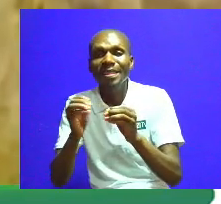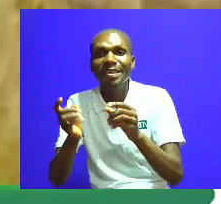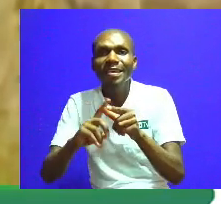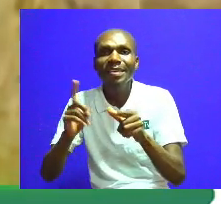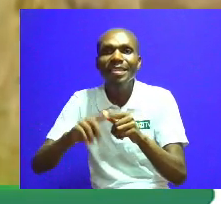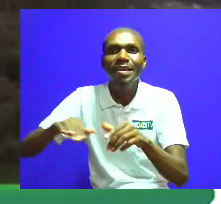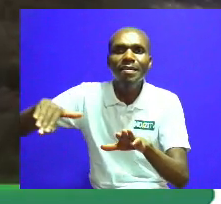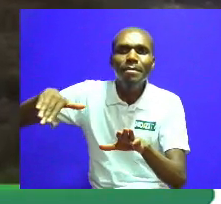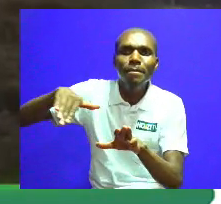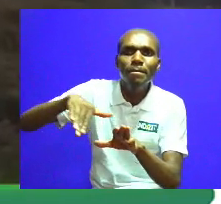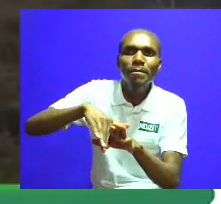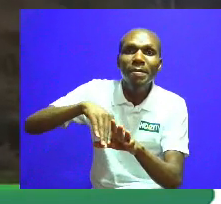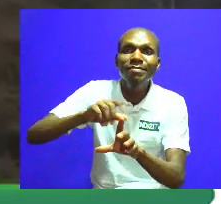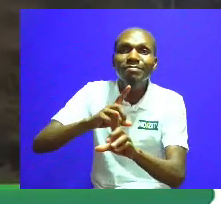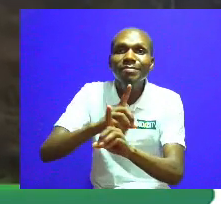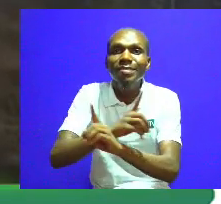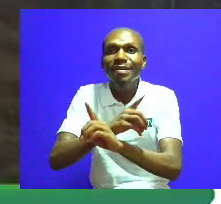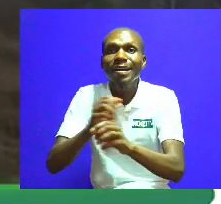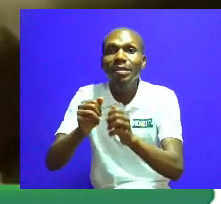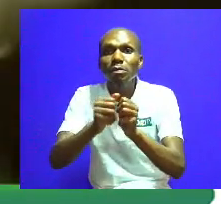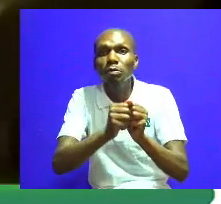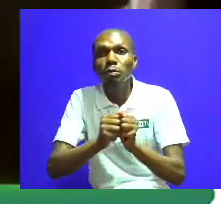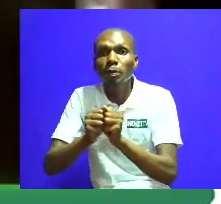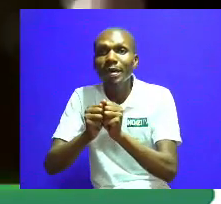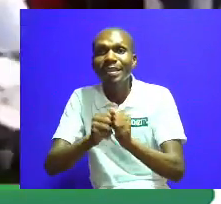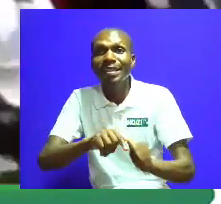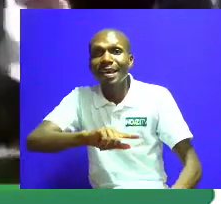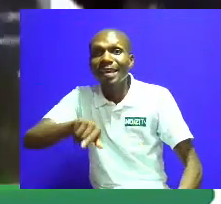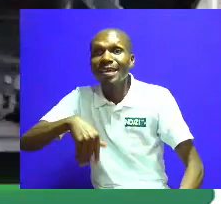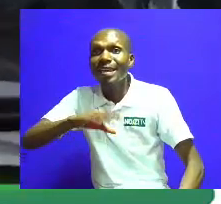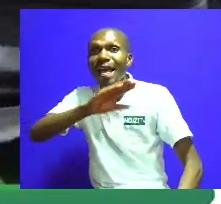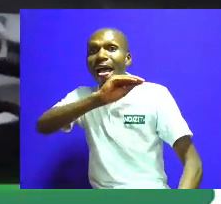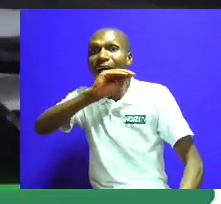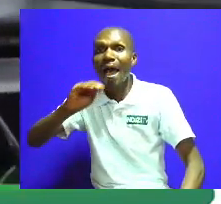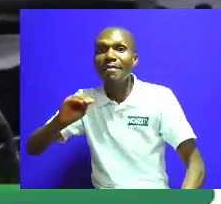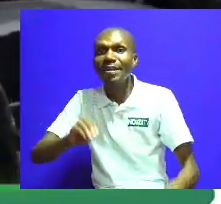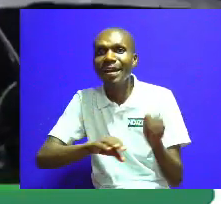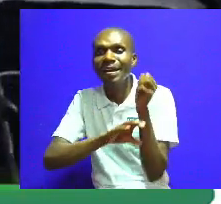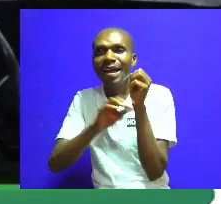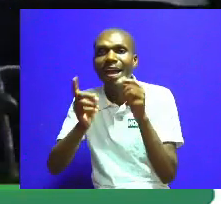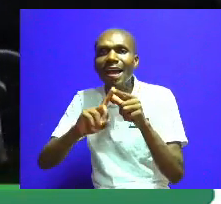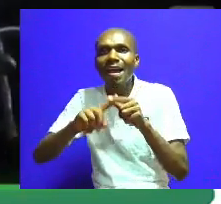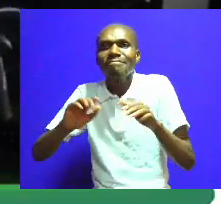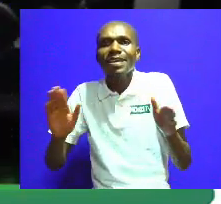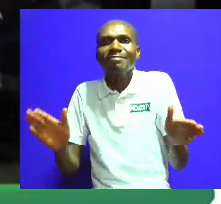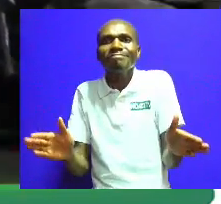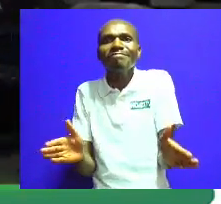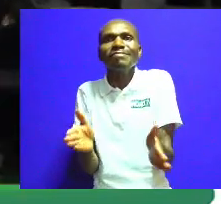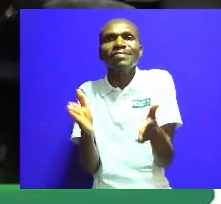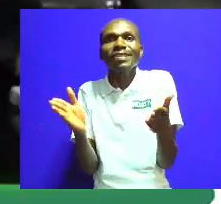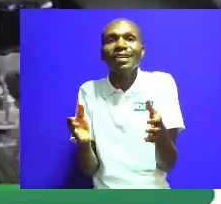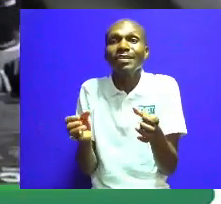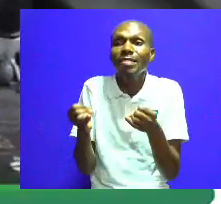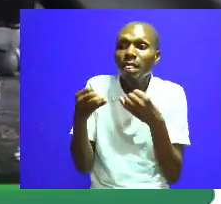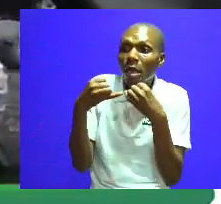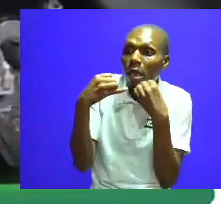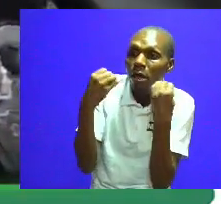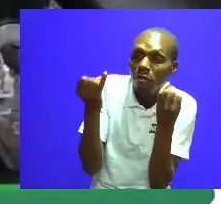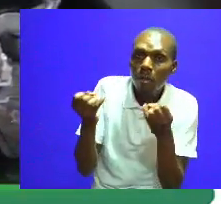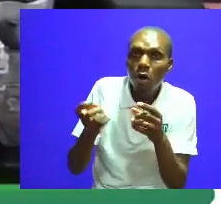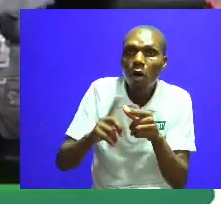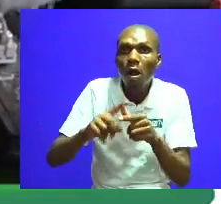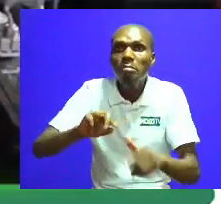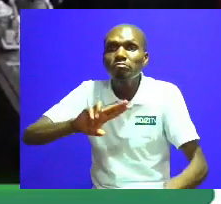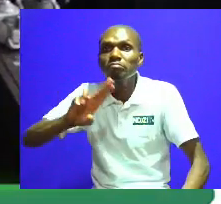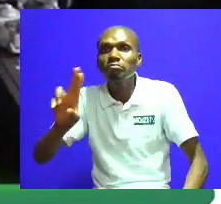watani ao ao kuruwa se orogongo rwa Afrika. Asese geto enene ya bete kekuruegwa, asobo